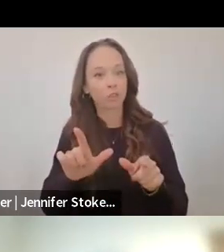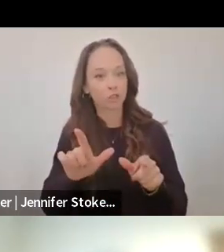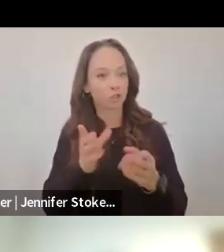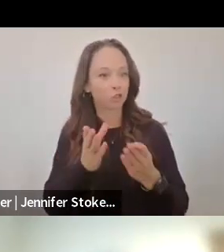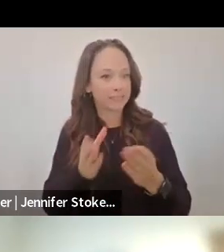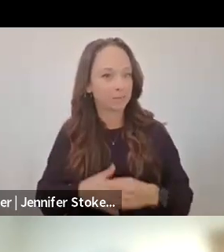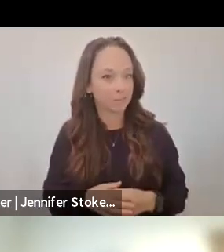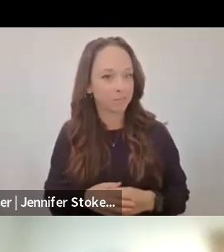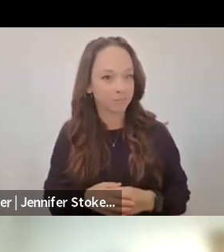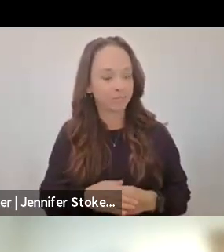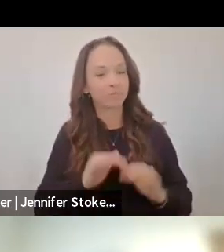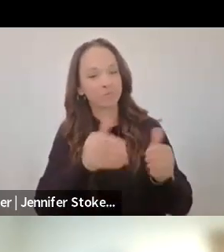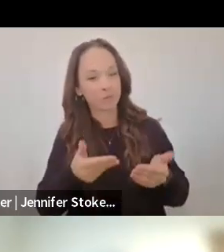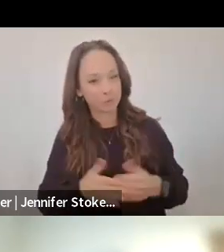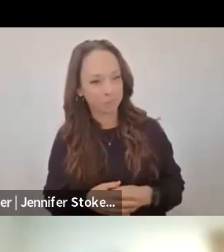services. Welcome, Darcy.